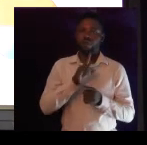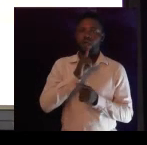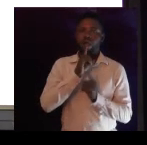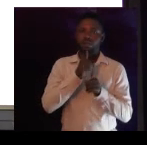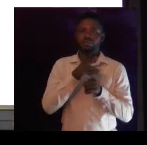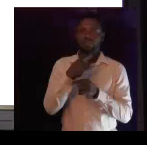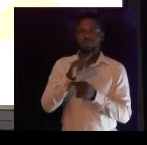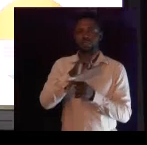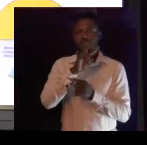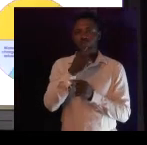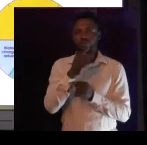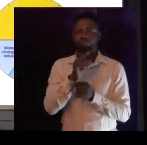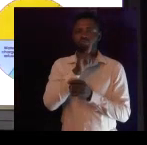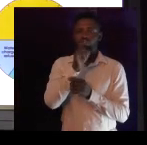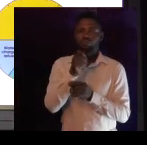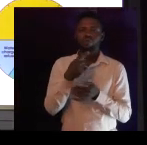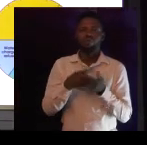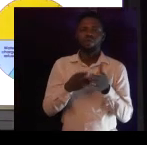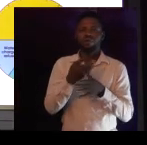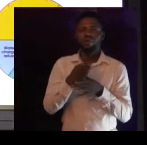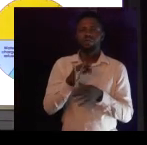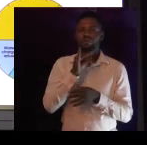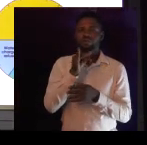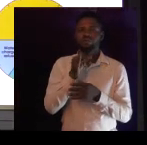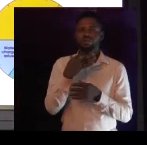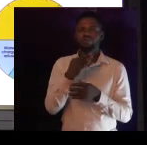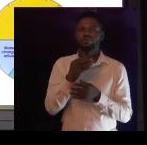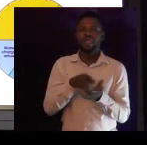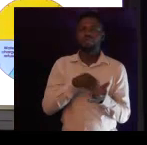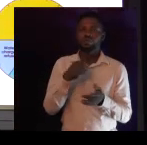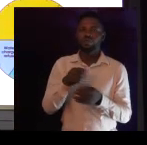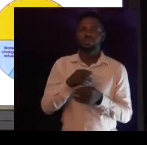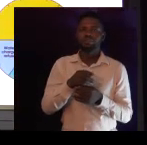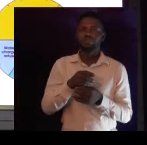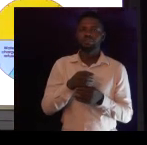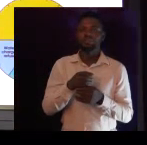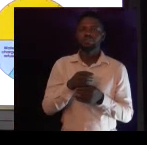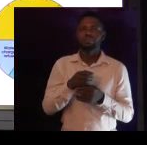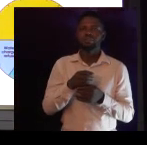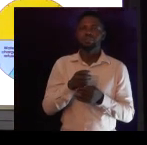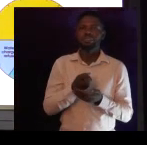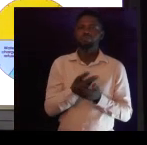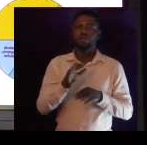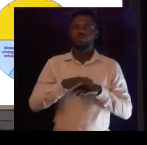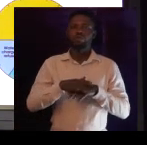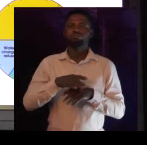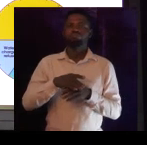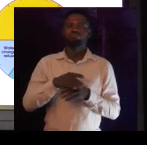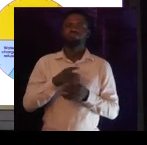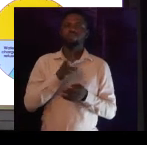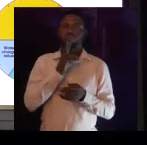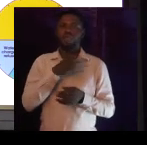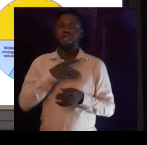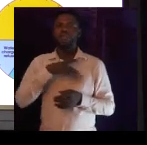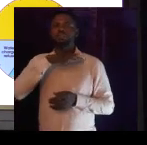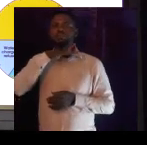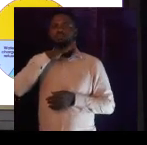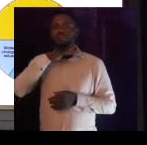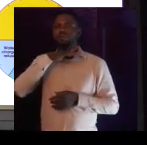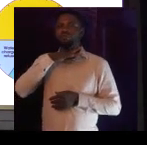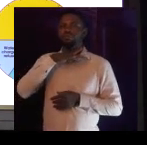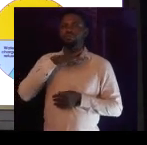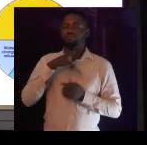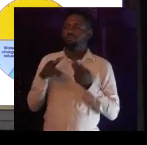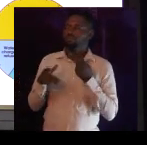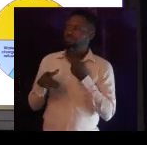the second question. What fraction of the expenses is spent on what charges and refuse? Now, we're going to zoom